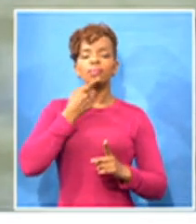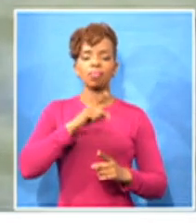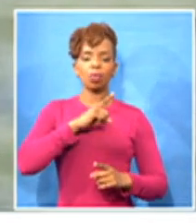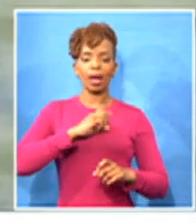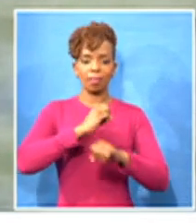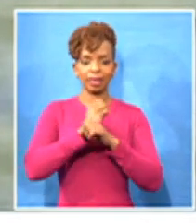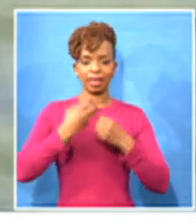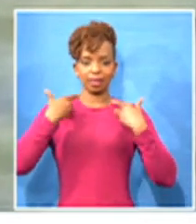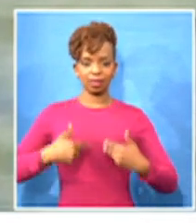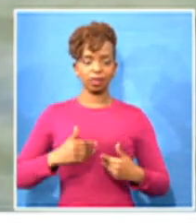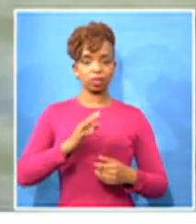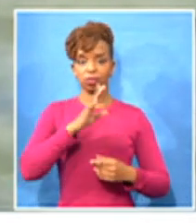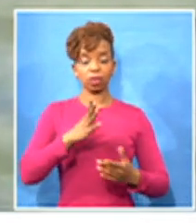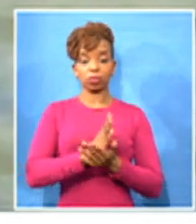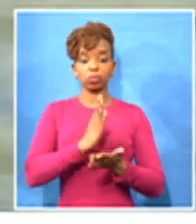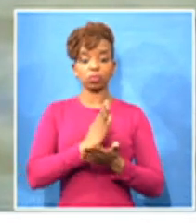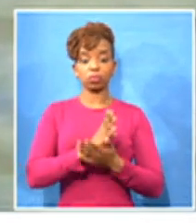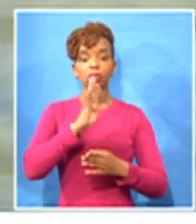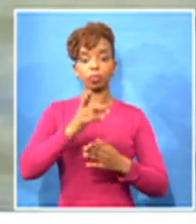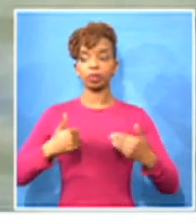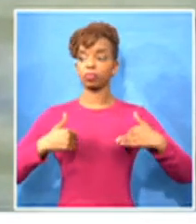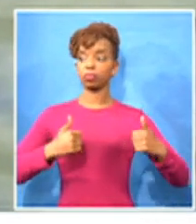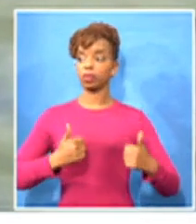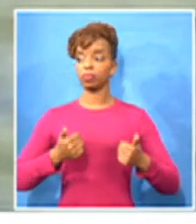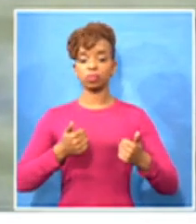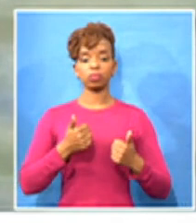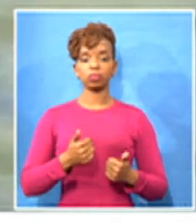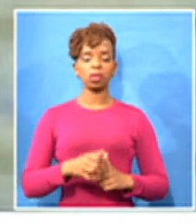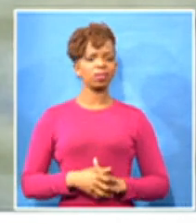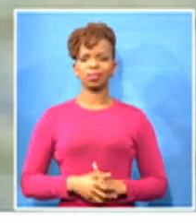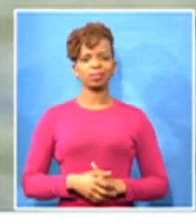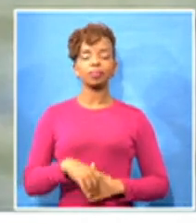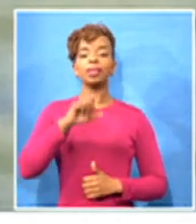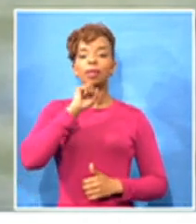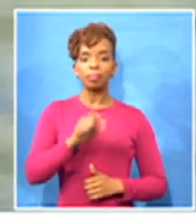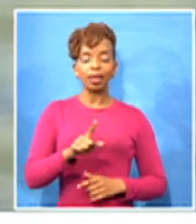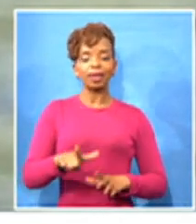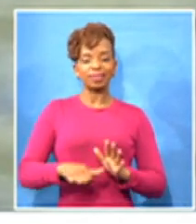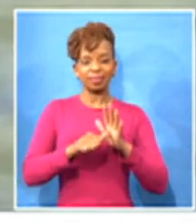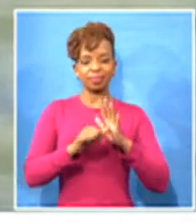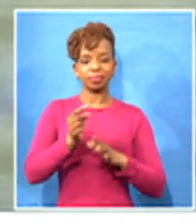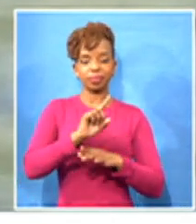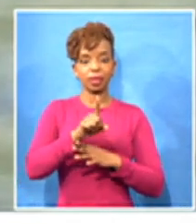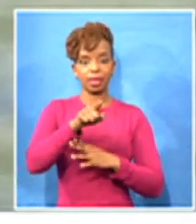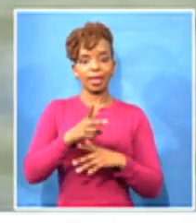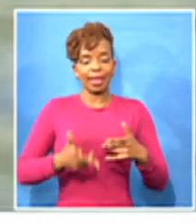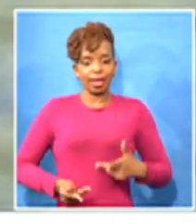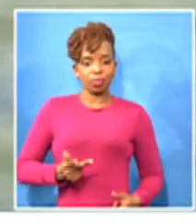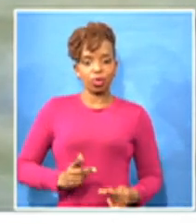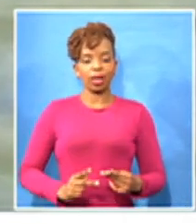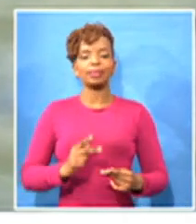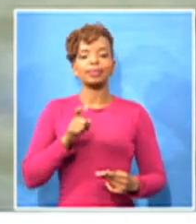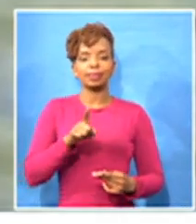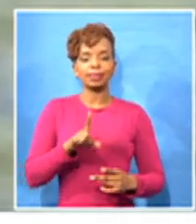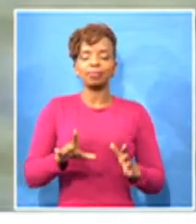will recover from the illness, which is why immunization is really the only tool we have. Vaccination really is